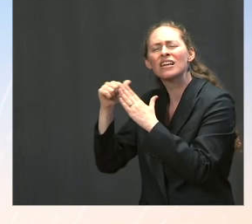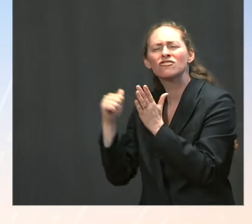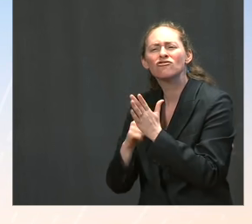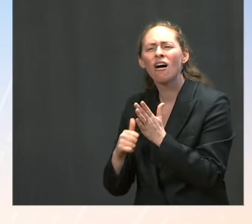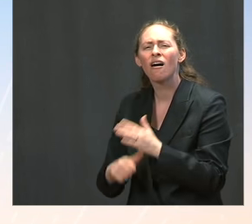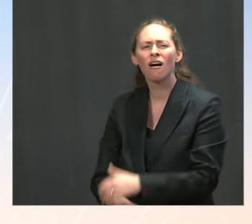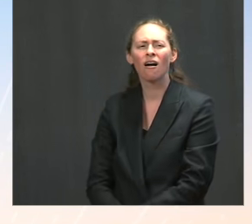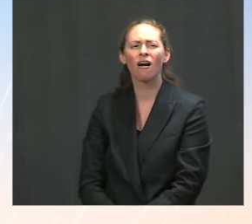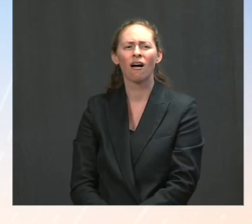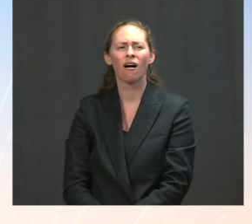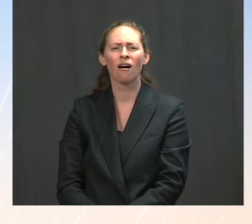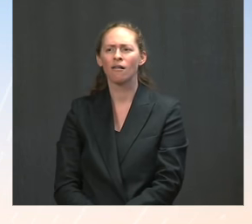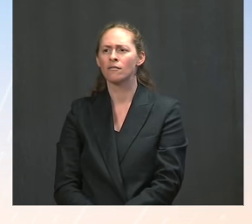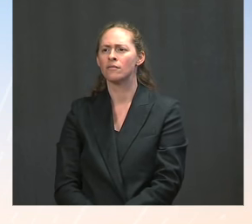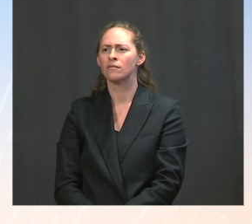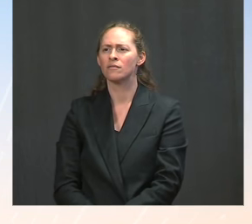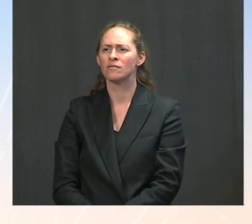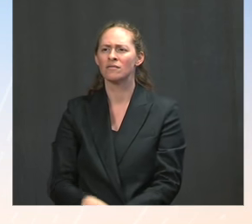or what? I mean,